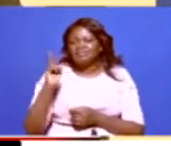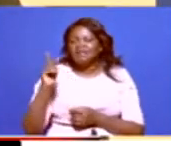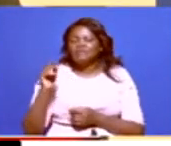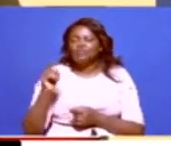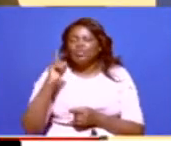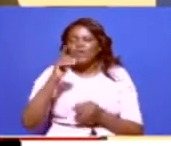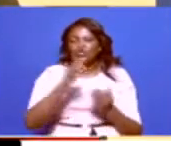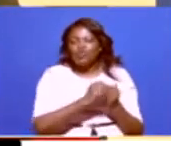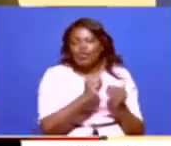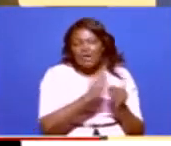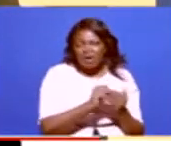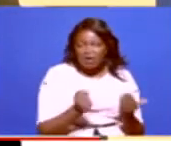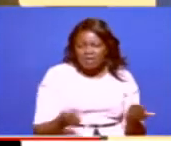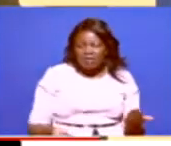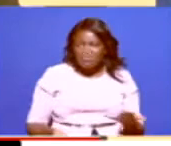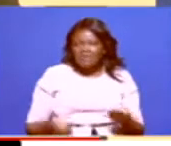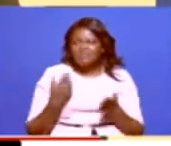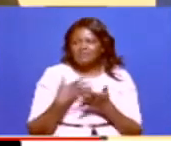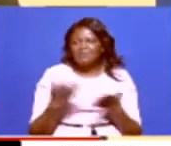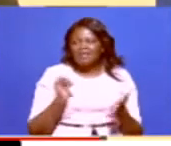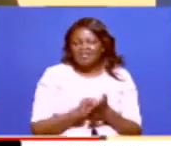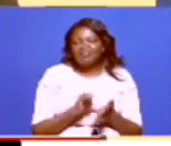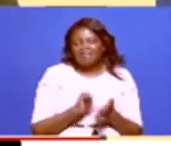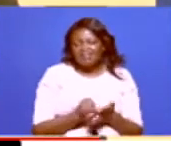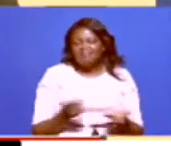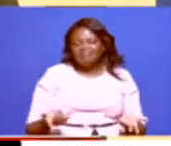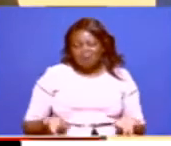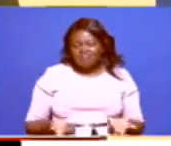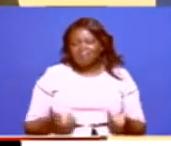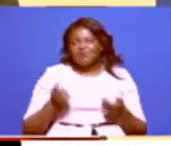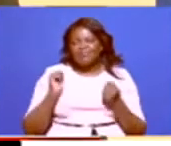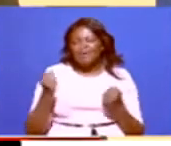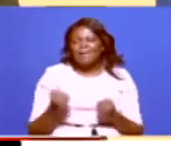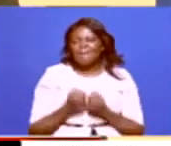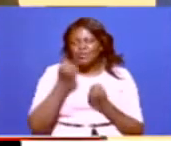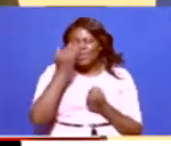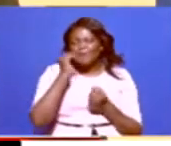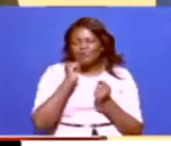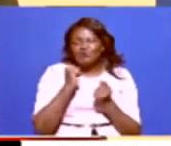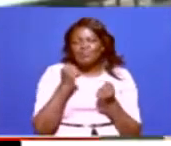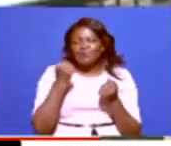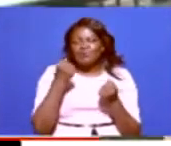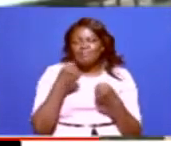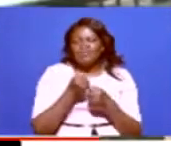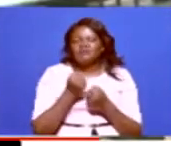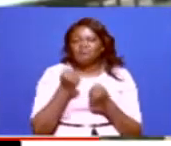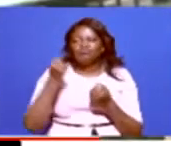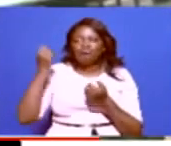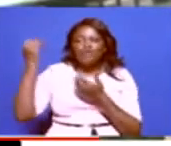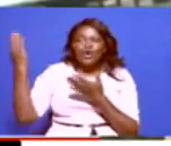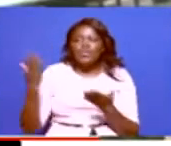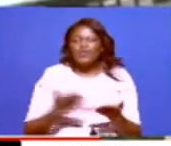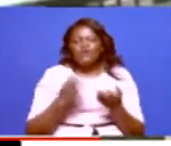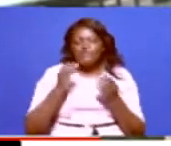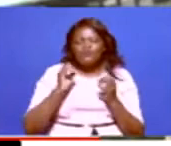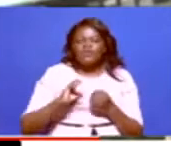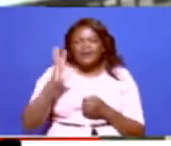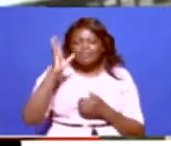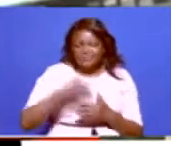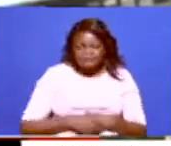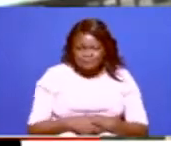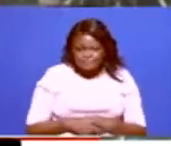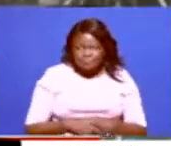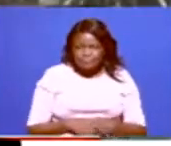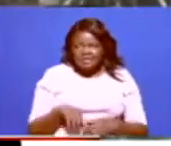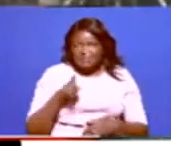dollar. That is something that is alarming, because it will make our imports very, very expensive. This is despite the recovery that